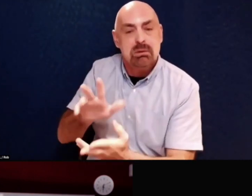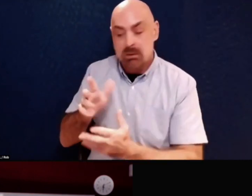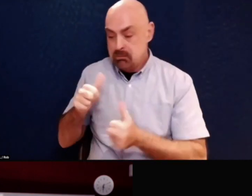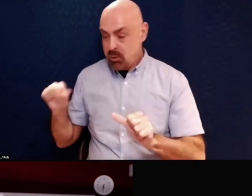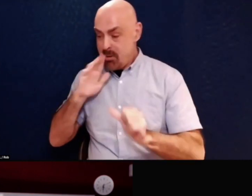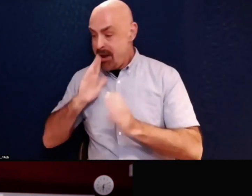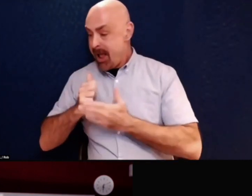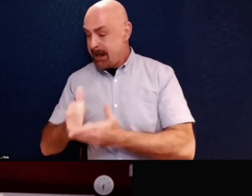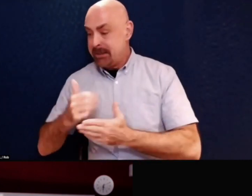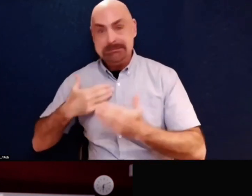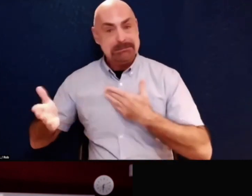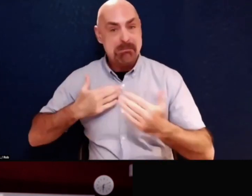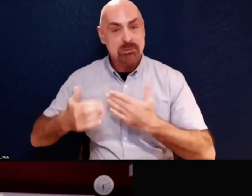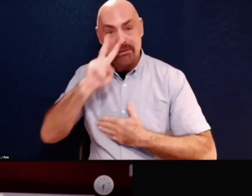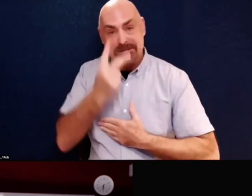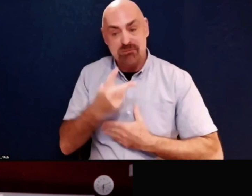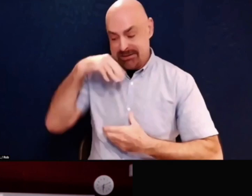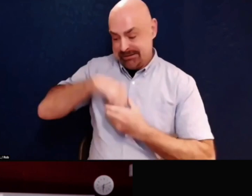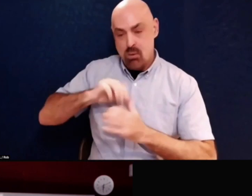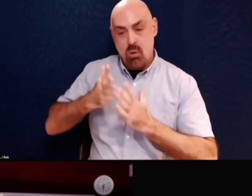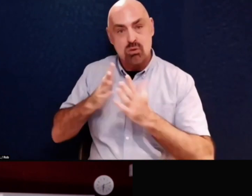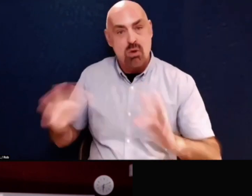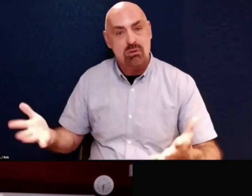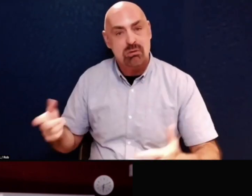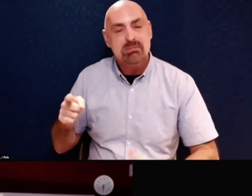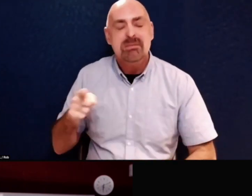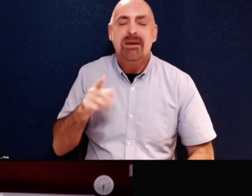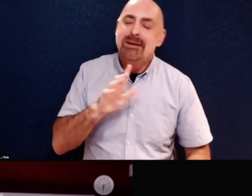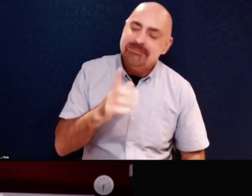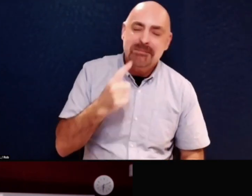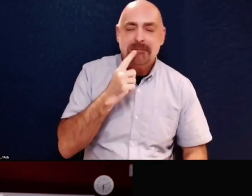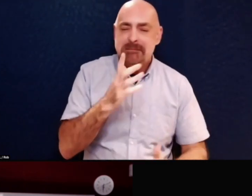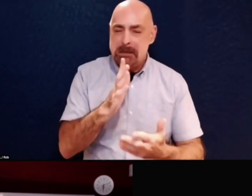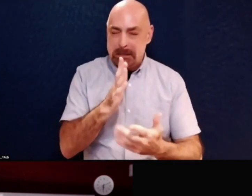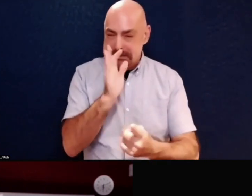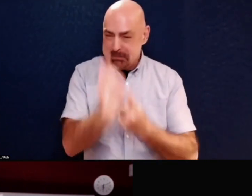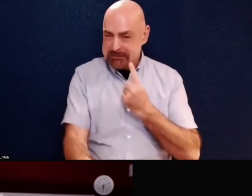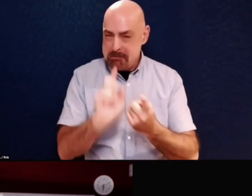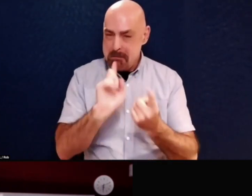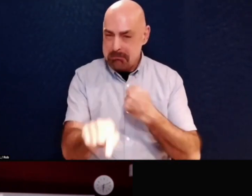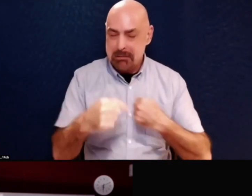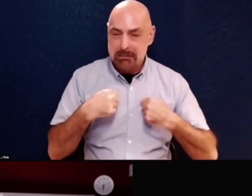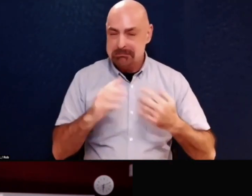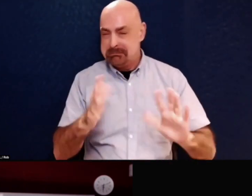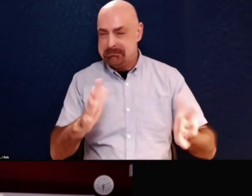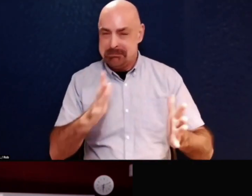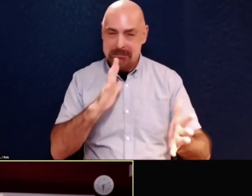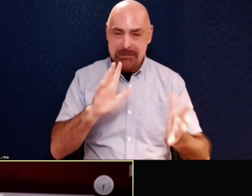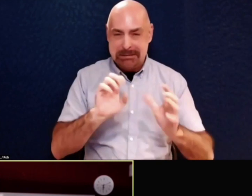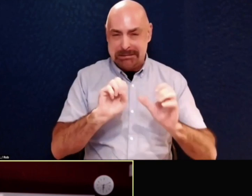impact on the development of those children, but also others. So it's a slightly non-specific answer to the question, but I suppose it's picking off one of the factors that